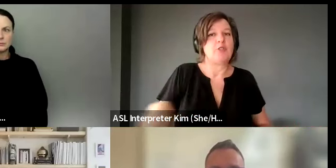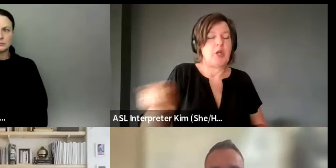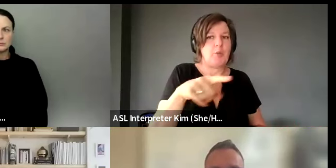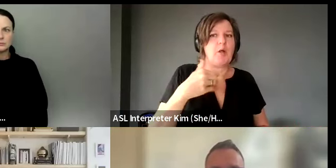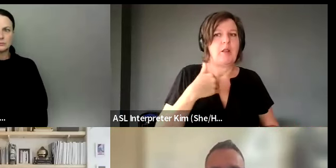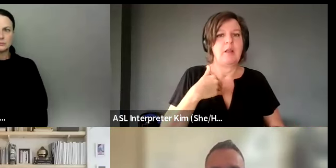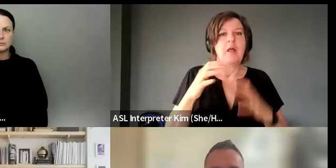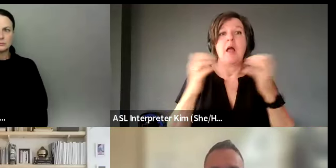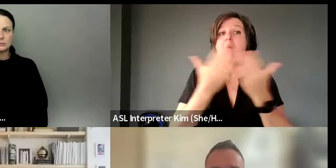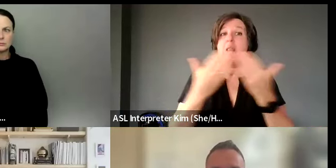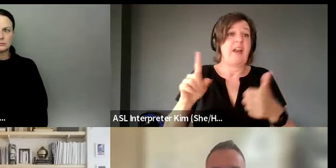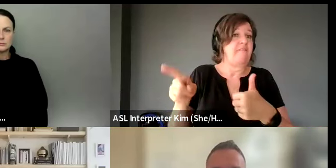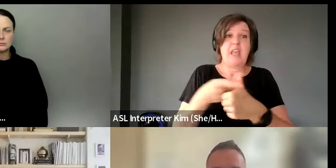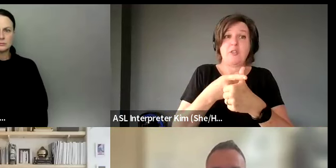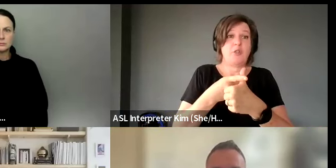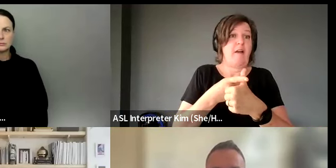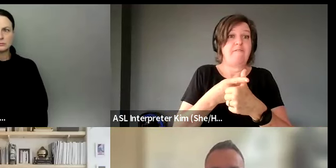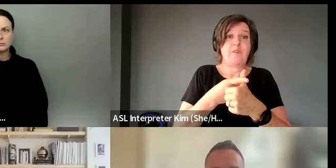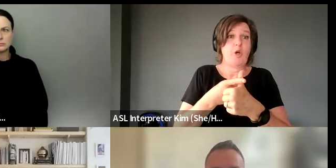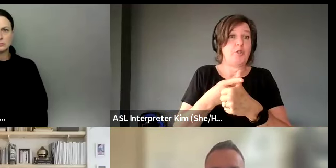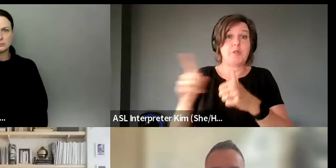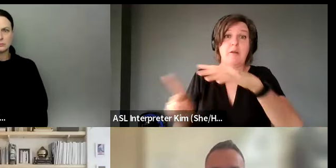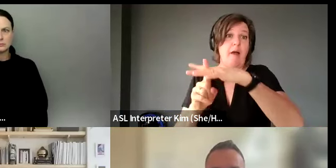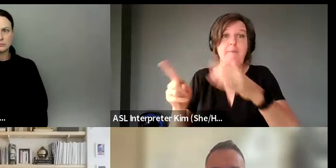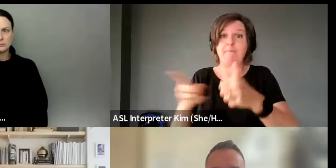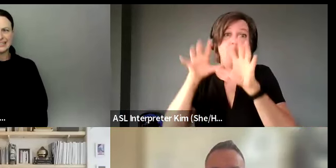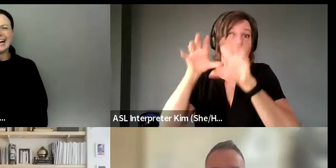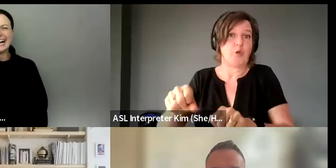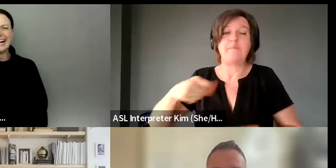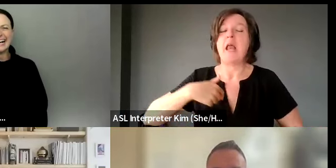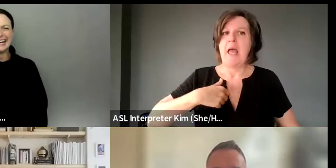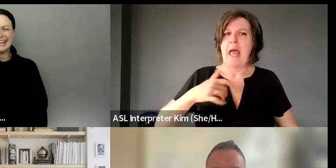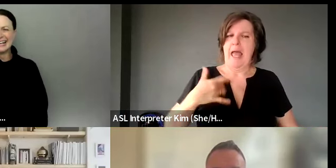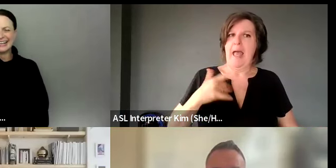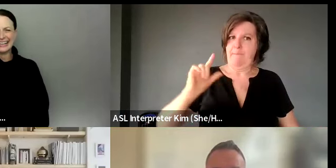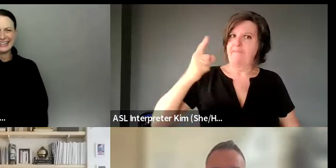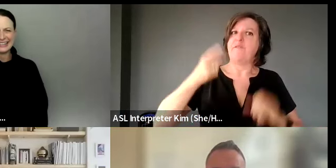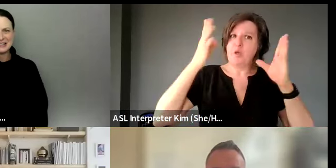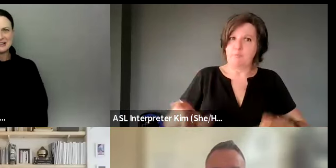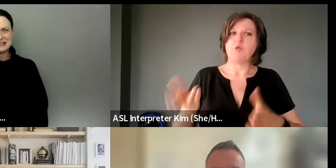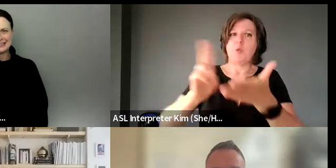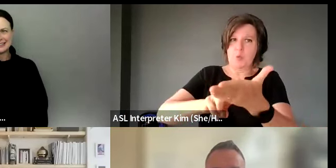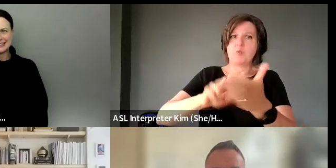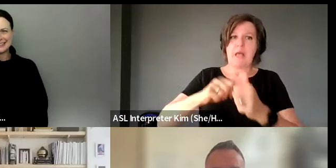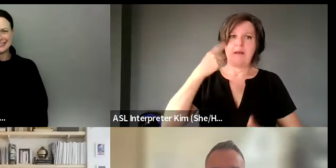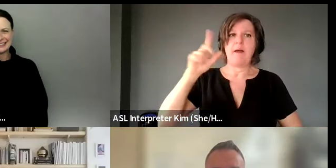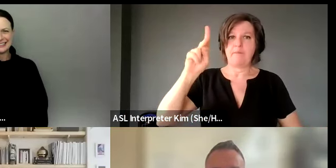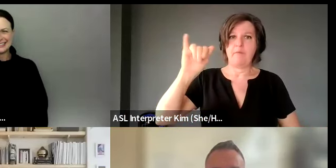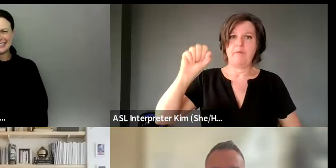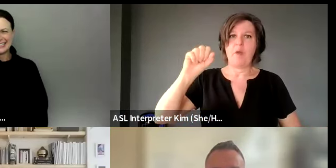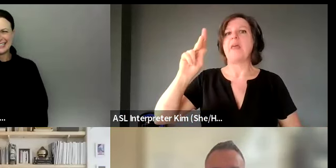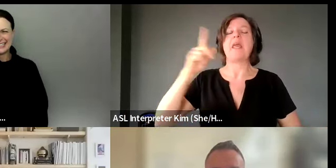things are first come, first serve. And I'm pretty sure I was the first one who signed up for the kiosk. So it's just about keeping on top